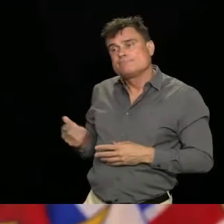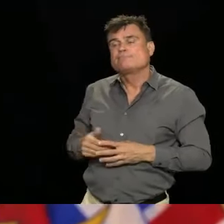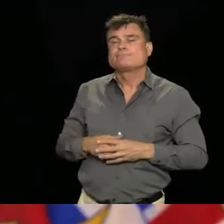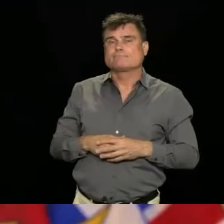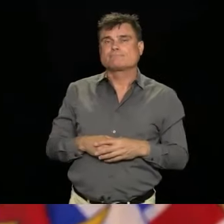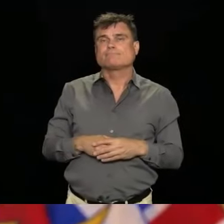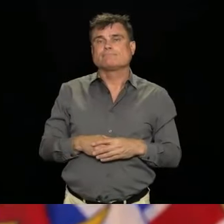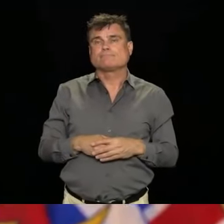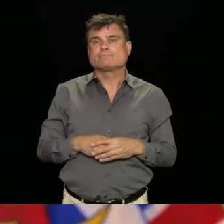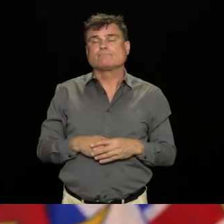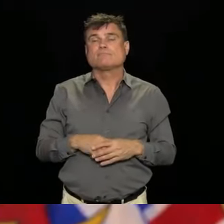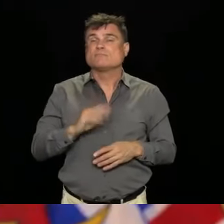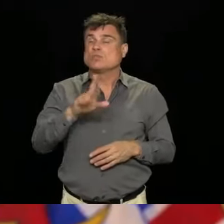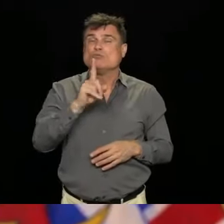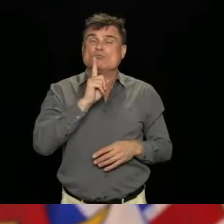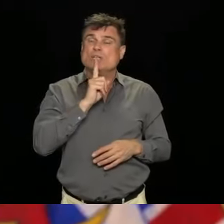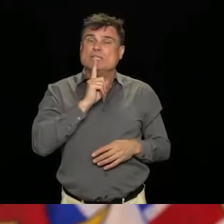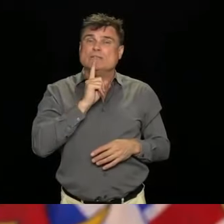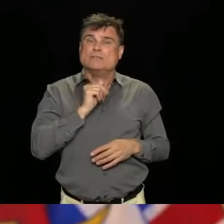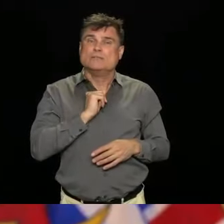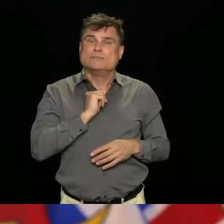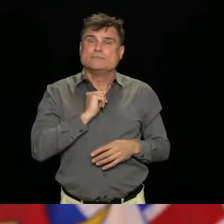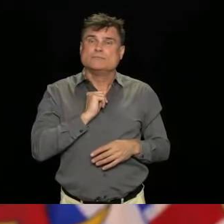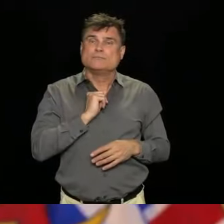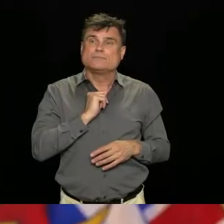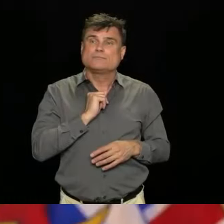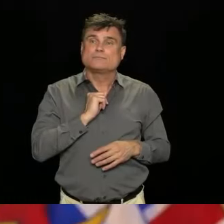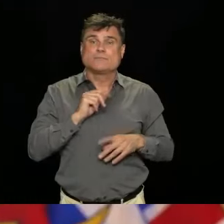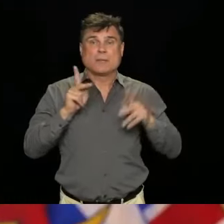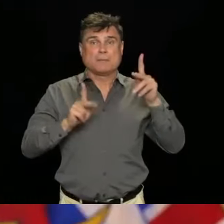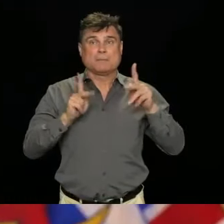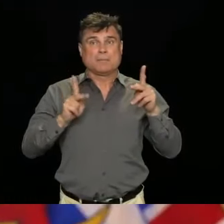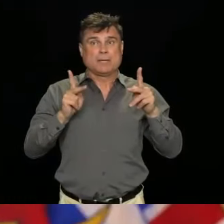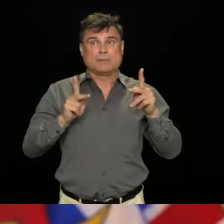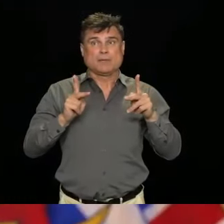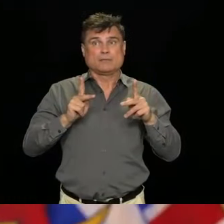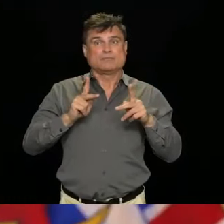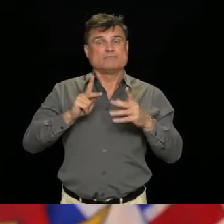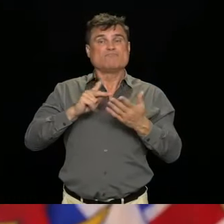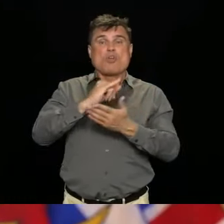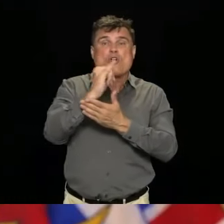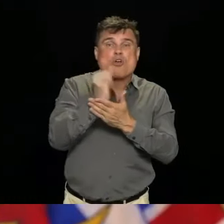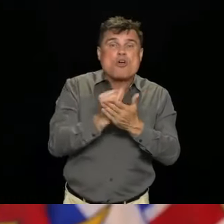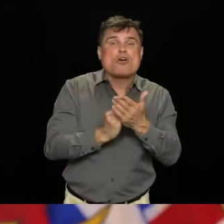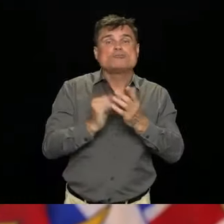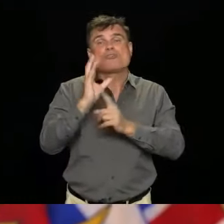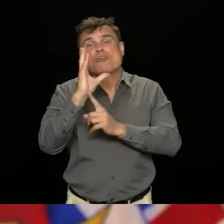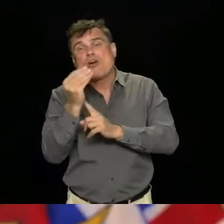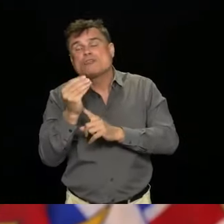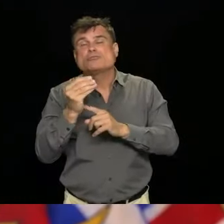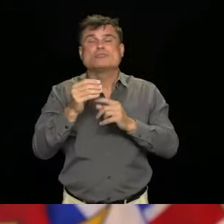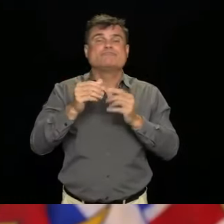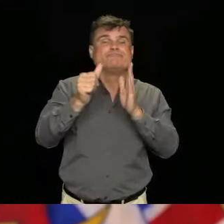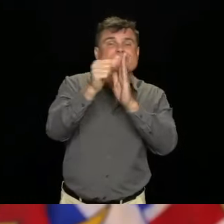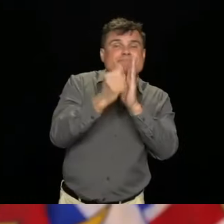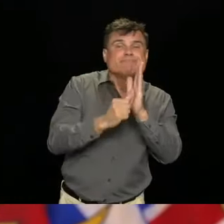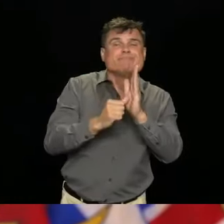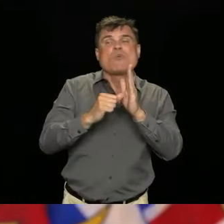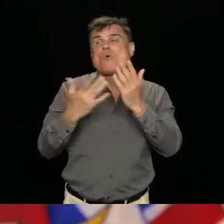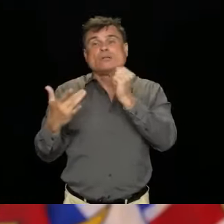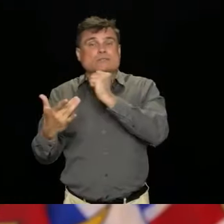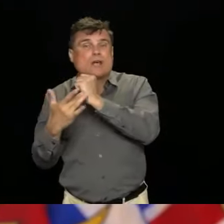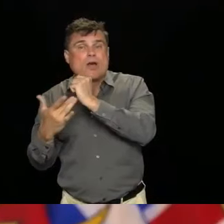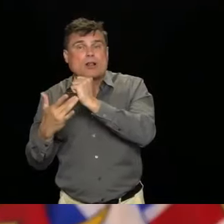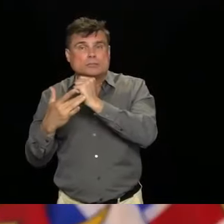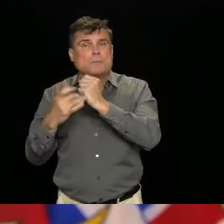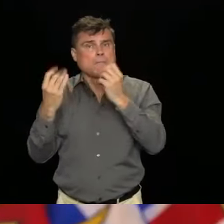If you talk to people who are in arts and culture, for example, or tech, there are many folks who've created small businesses over this time period at